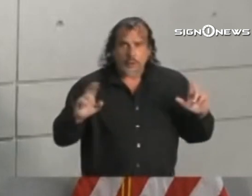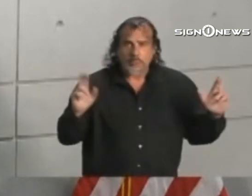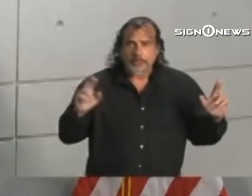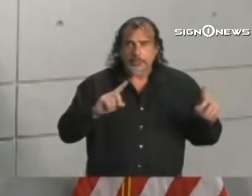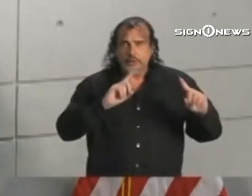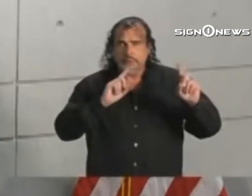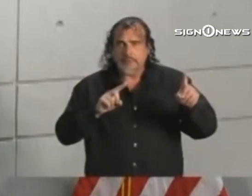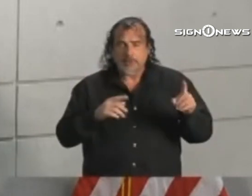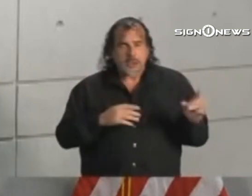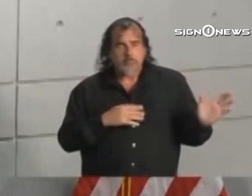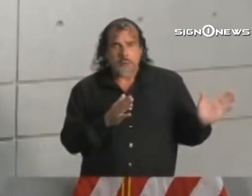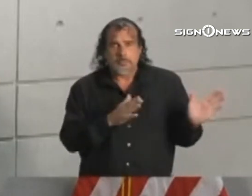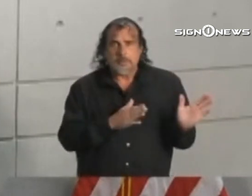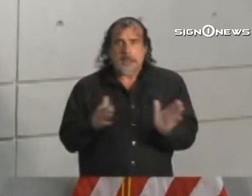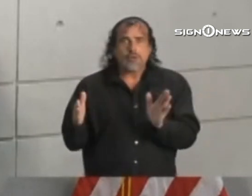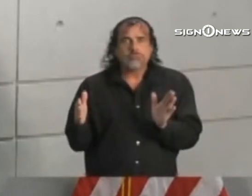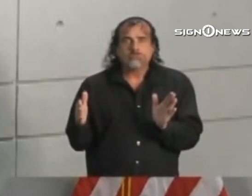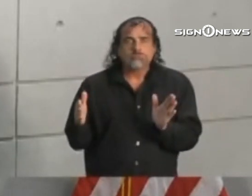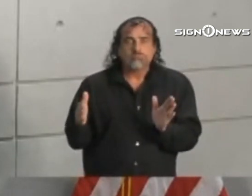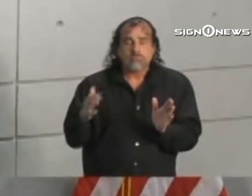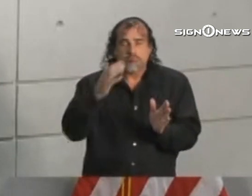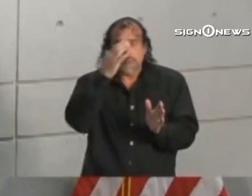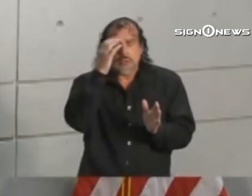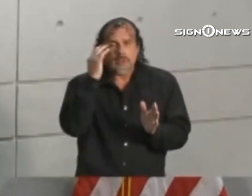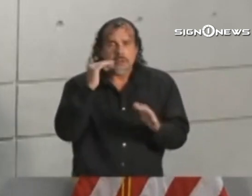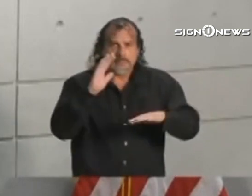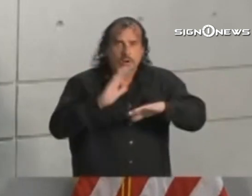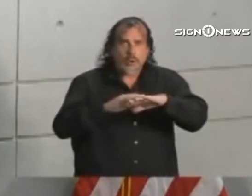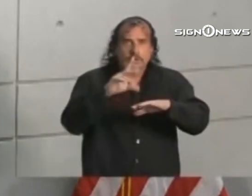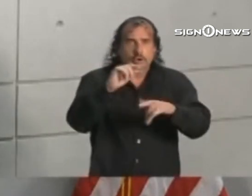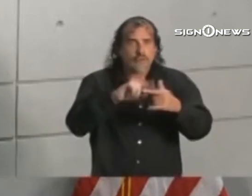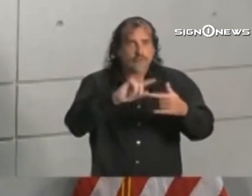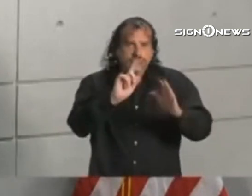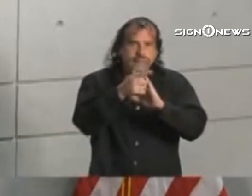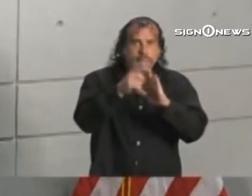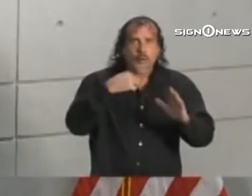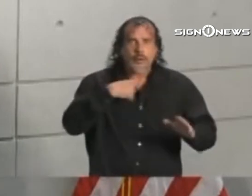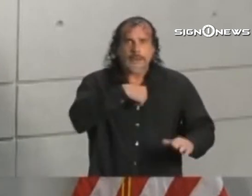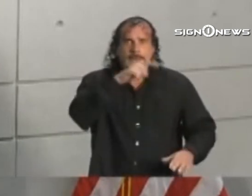and prepared to be on the coast if we need be. Thank you.